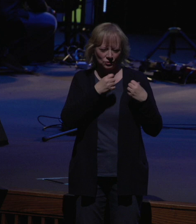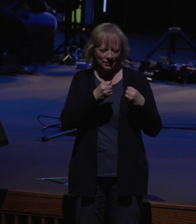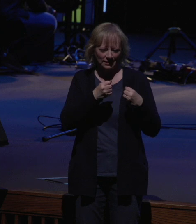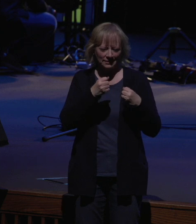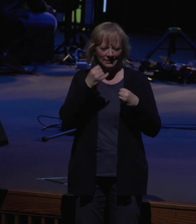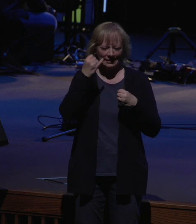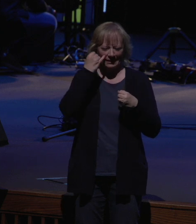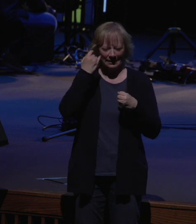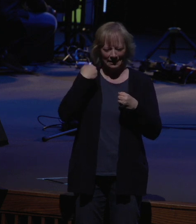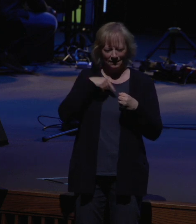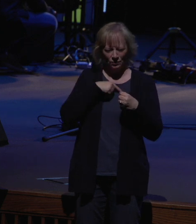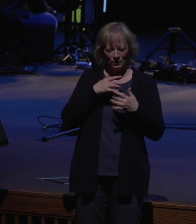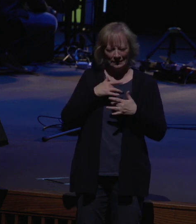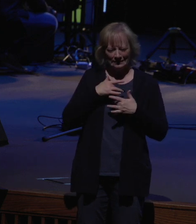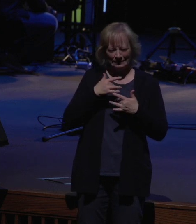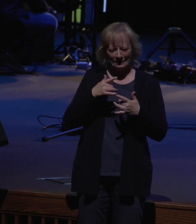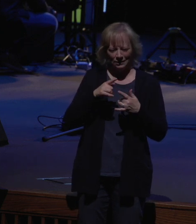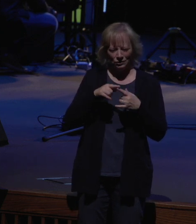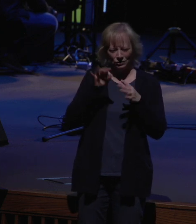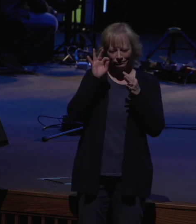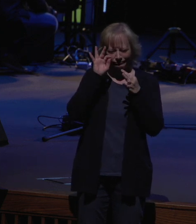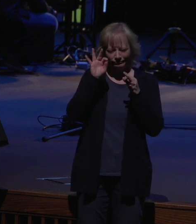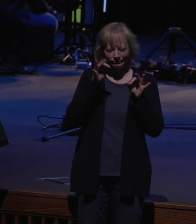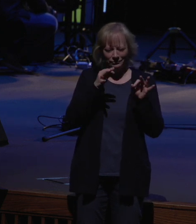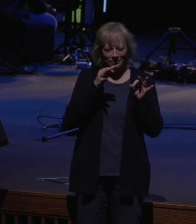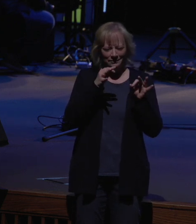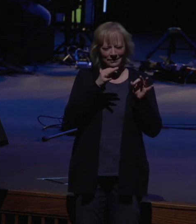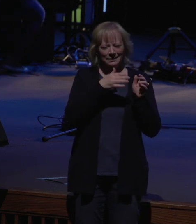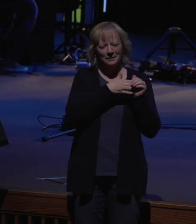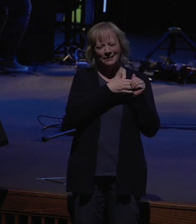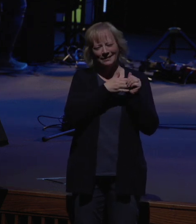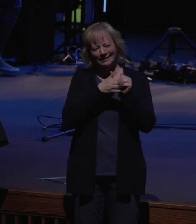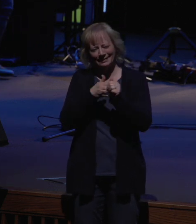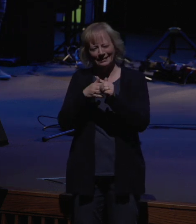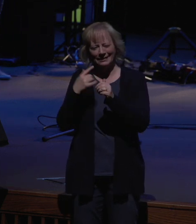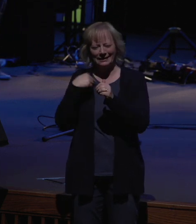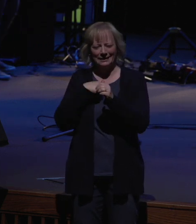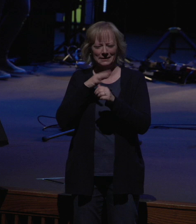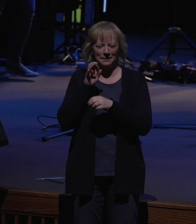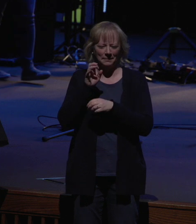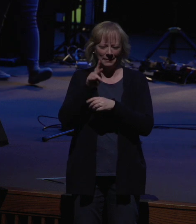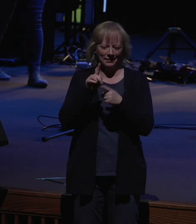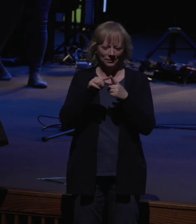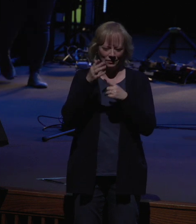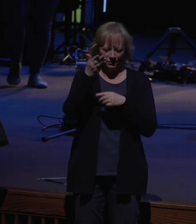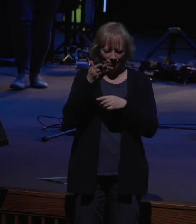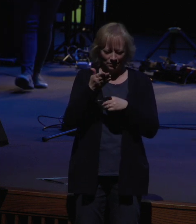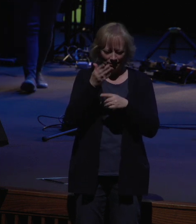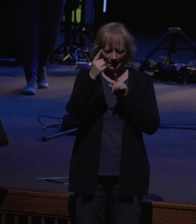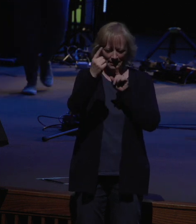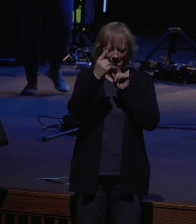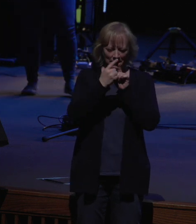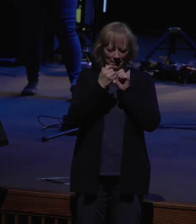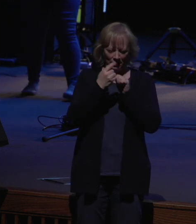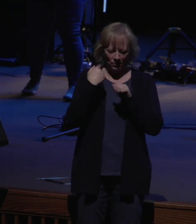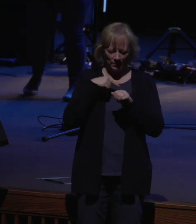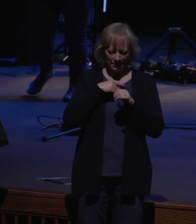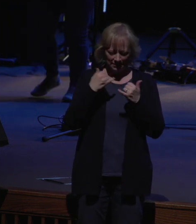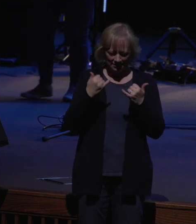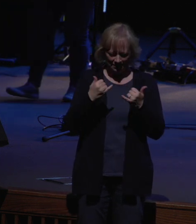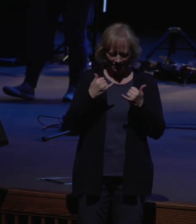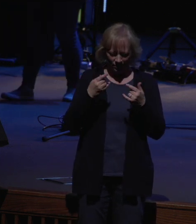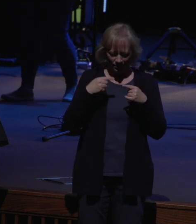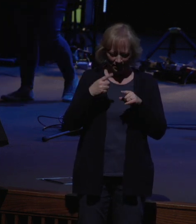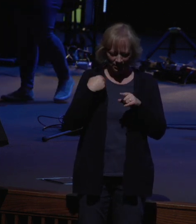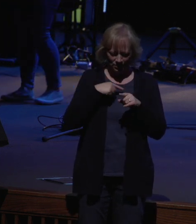that, Lord, gently lead us home. Meet with us now as we just reflect.